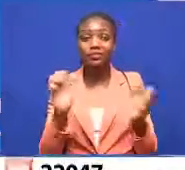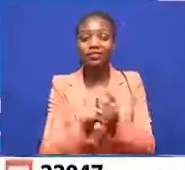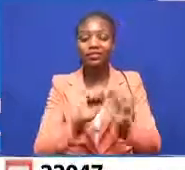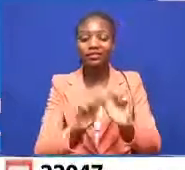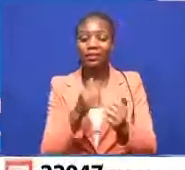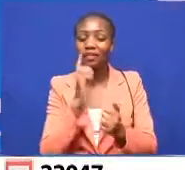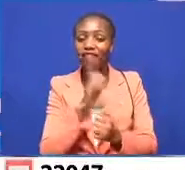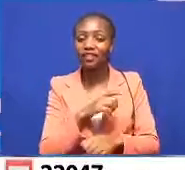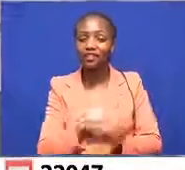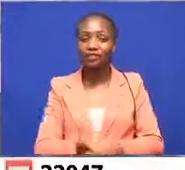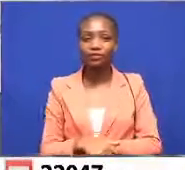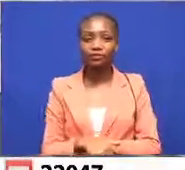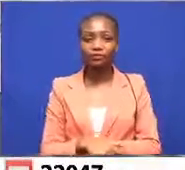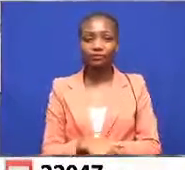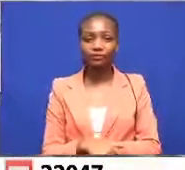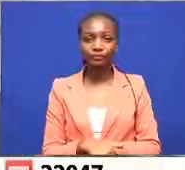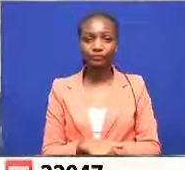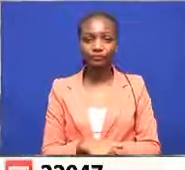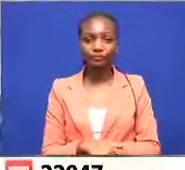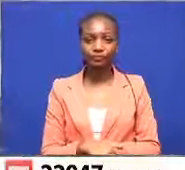tells us more.